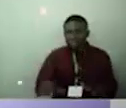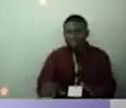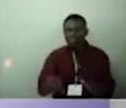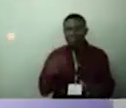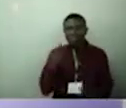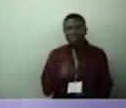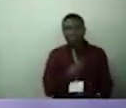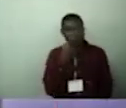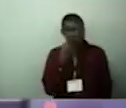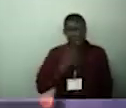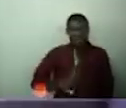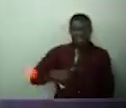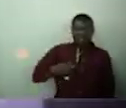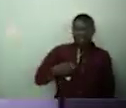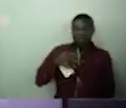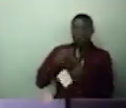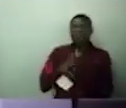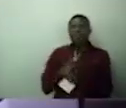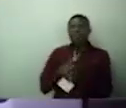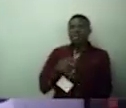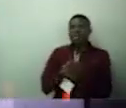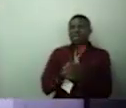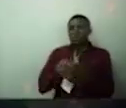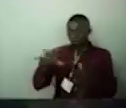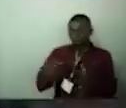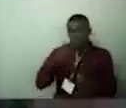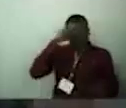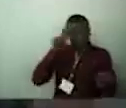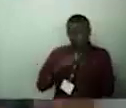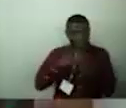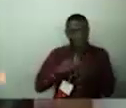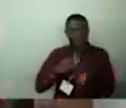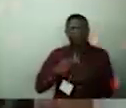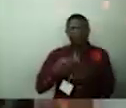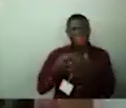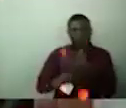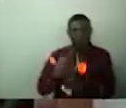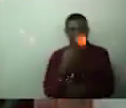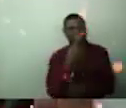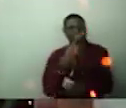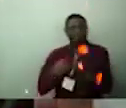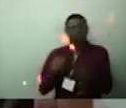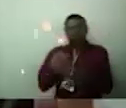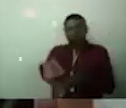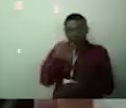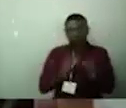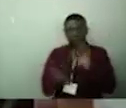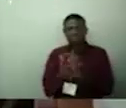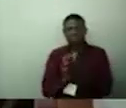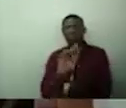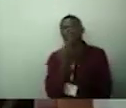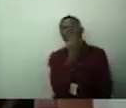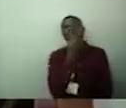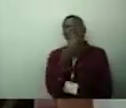He took his brother's seniority and birthright in a way that I think was not with the approval of